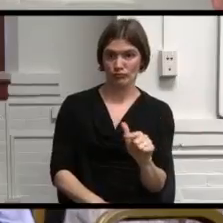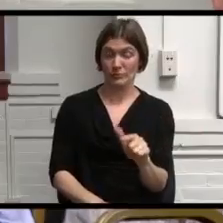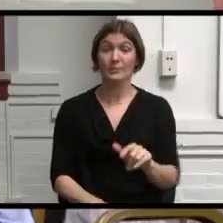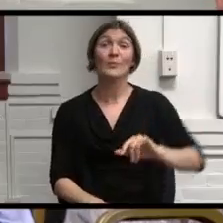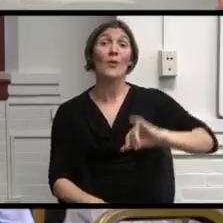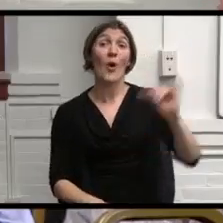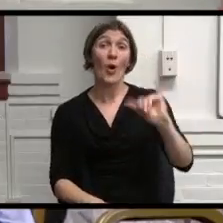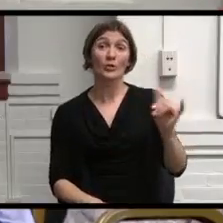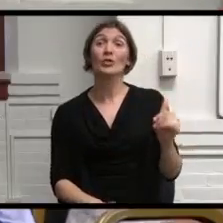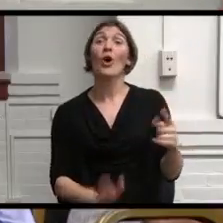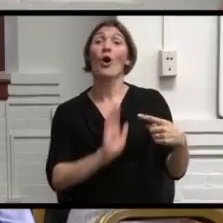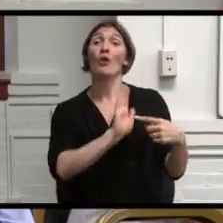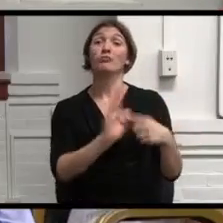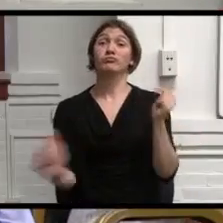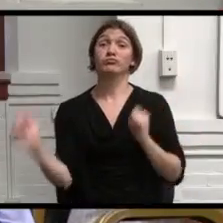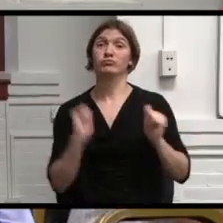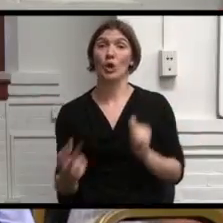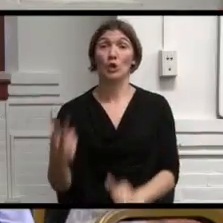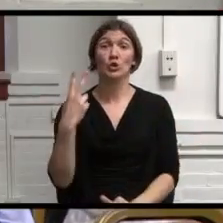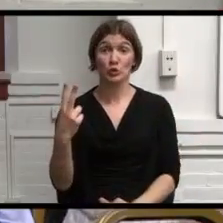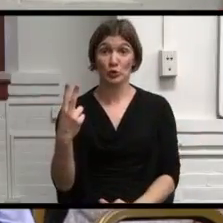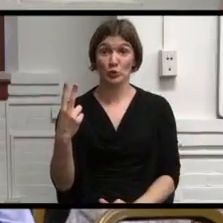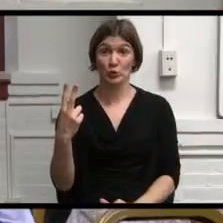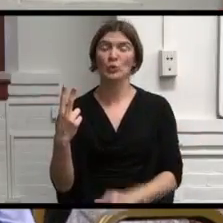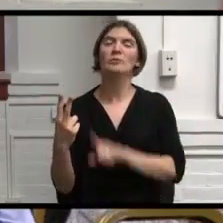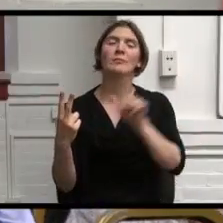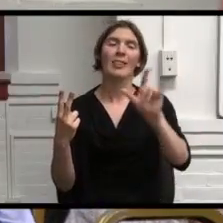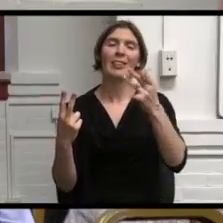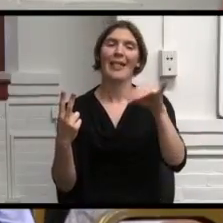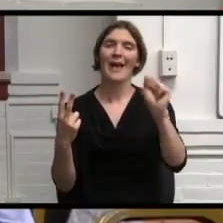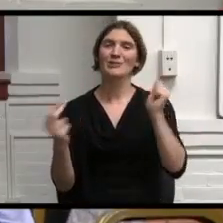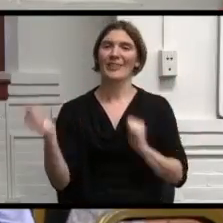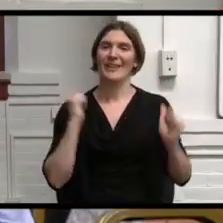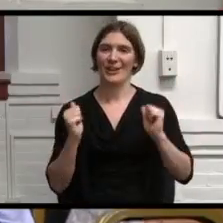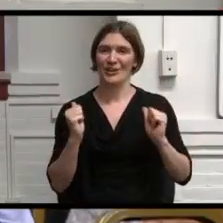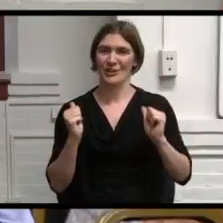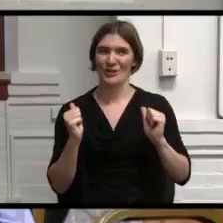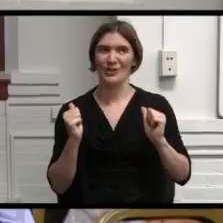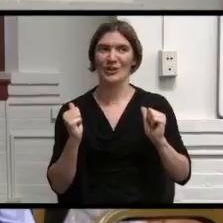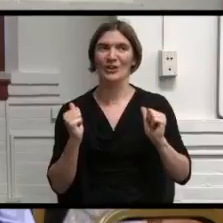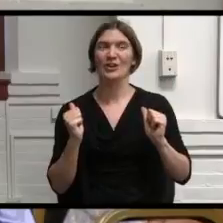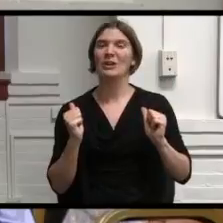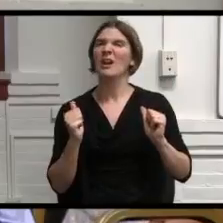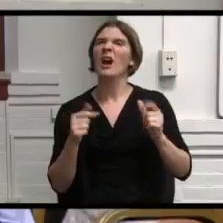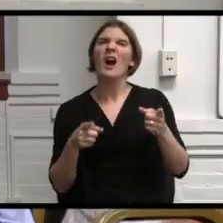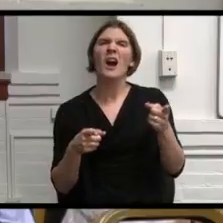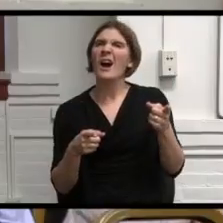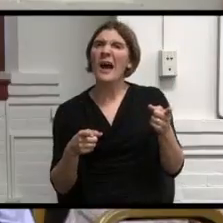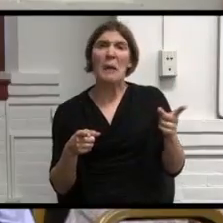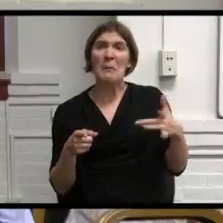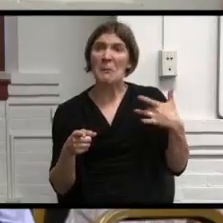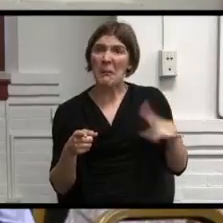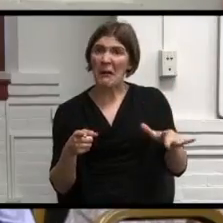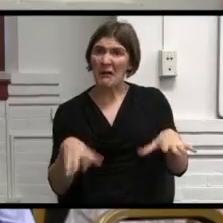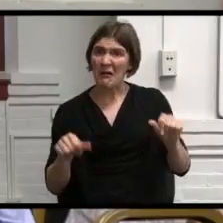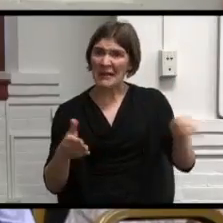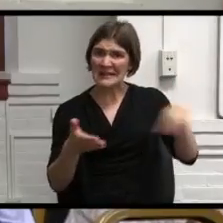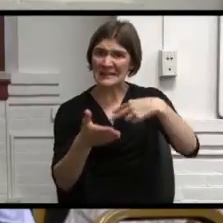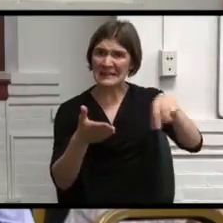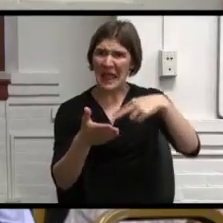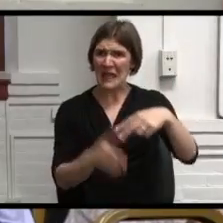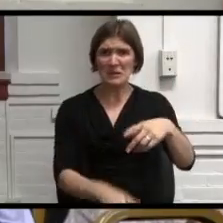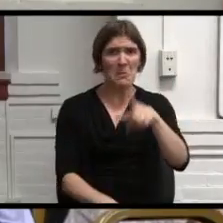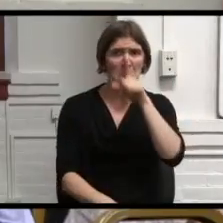our performances. We have 2 performances at the Latches Theater. Latches is not historically known for its ability to